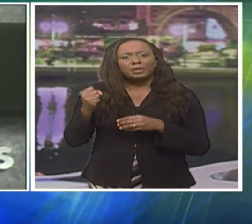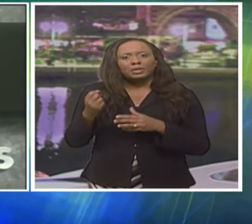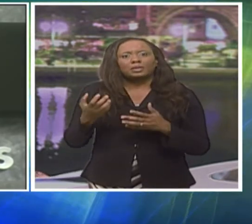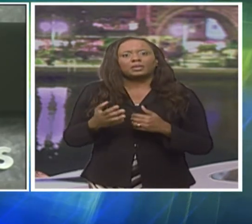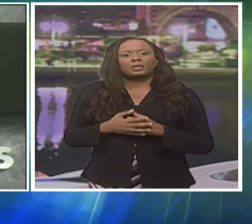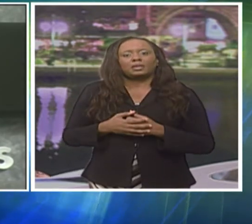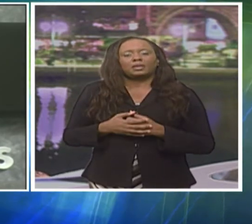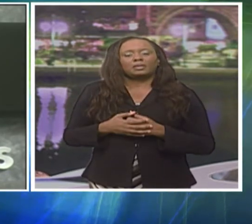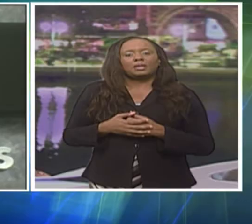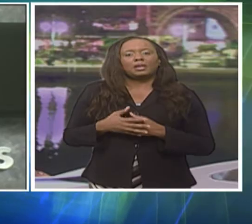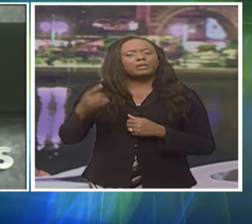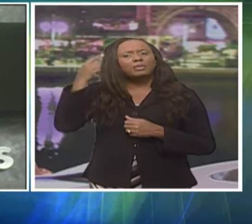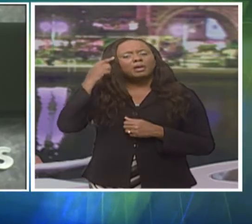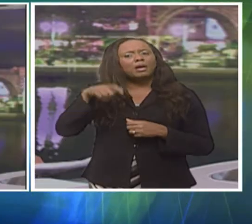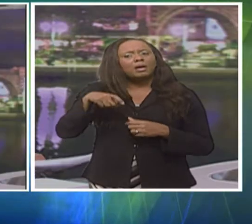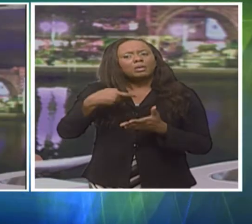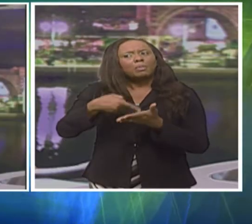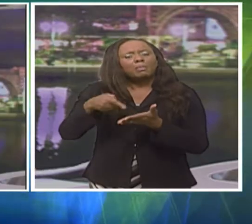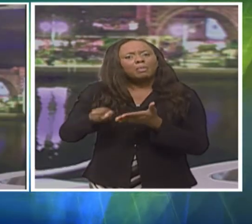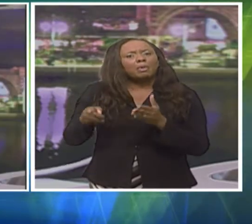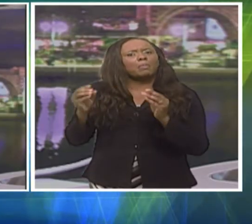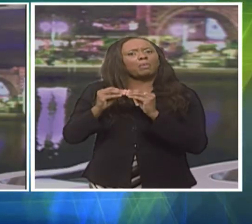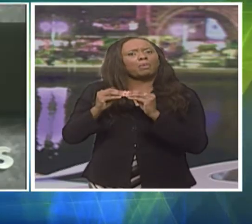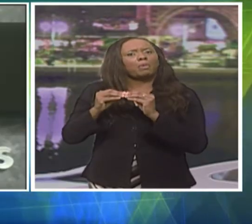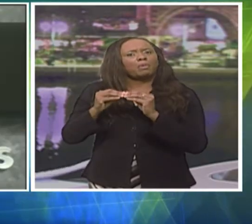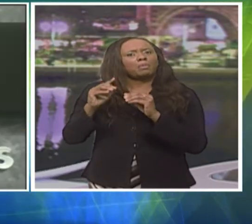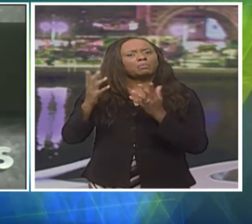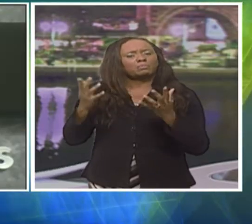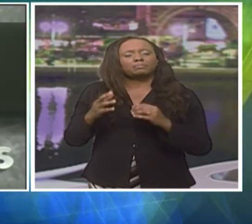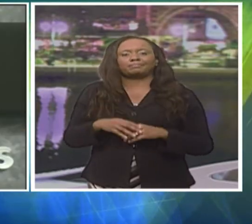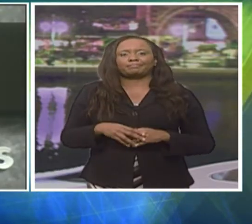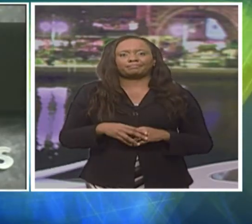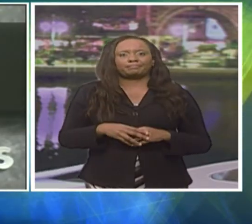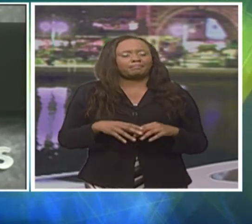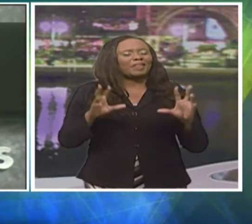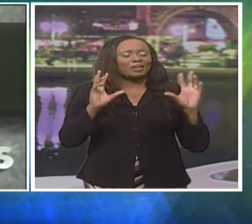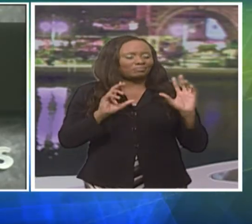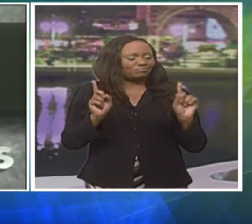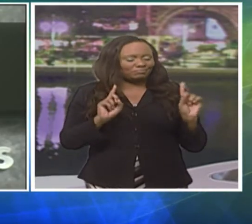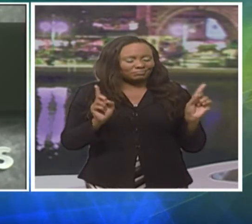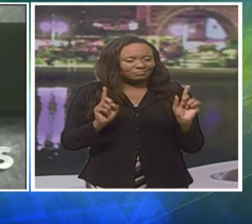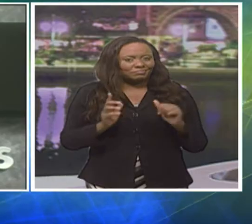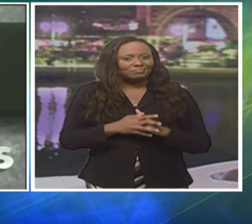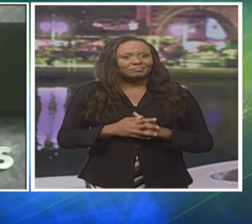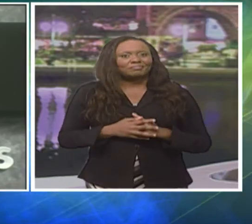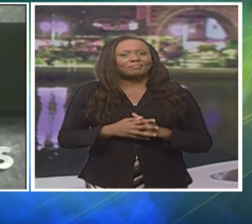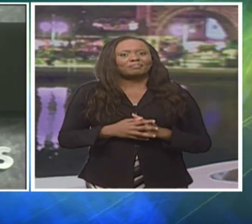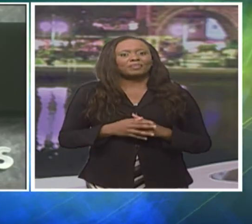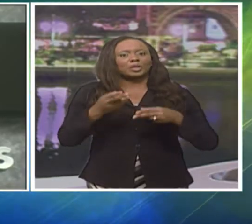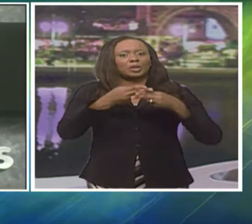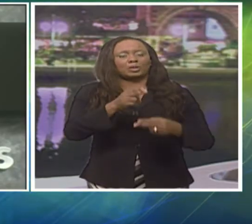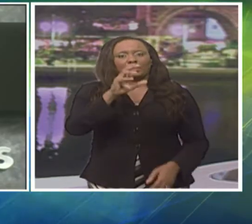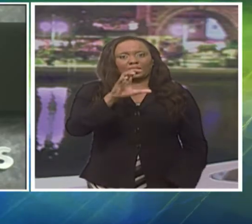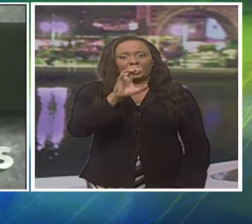have to pull their pockets to pay for milk. But what exactly is it? Well, I can see where they, drawn that conclusion. The cess really, and